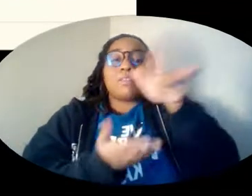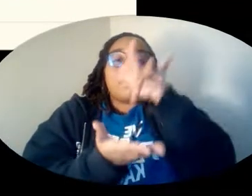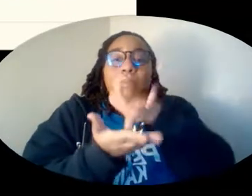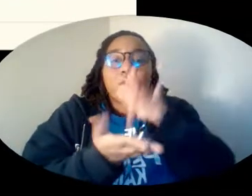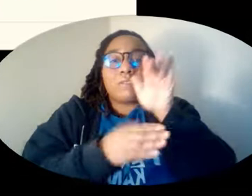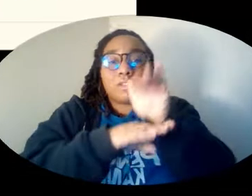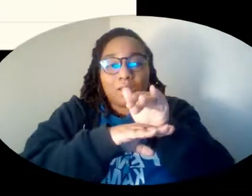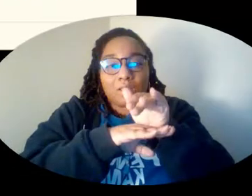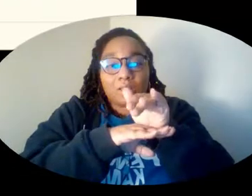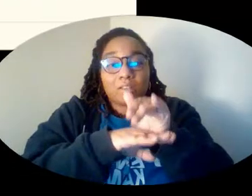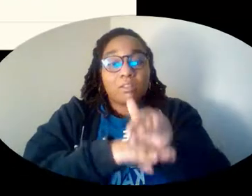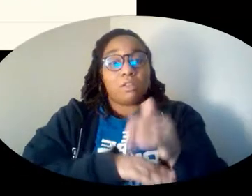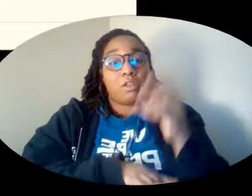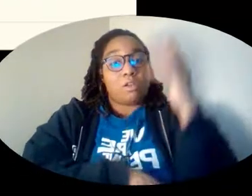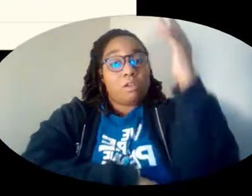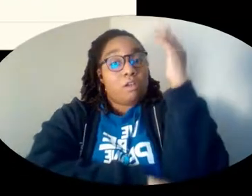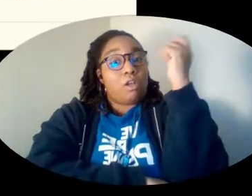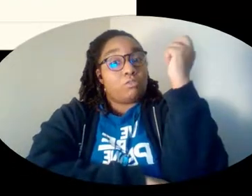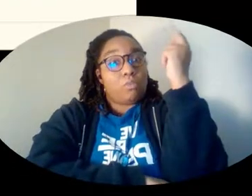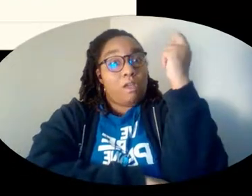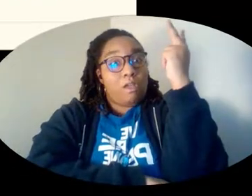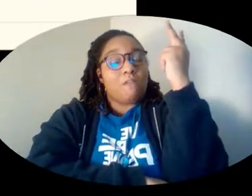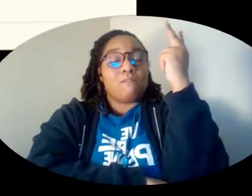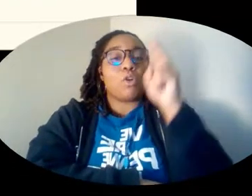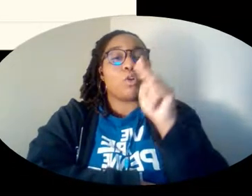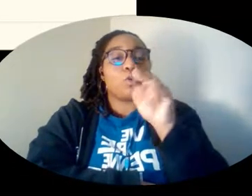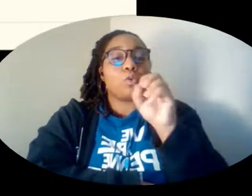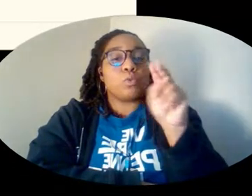night. 12 o'clock during the day is called noon.